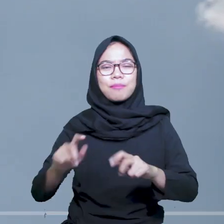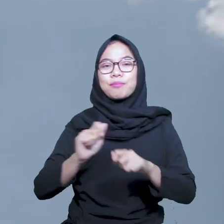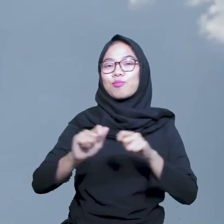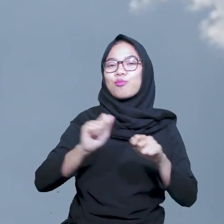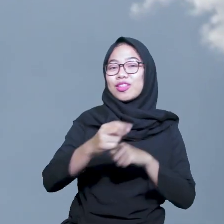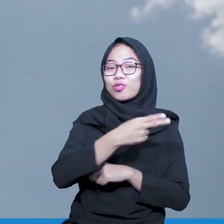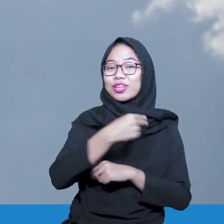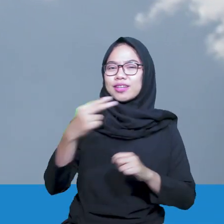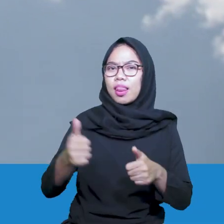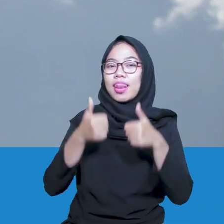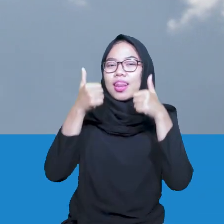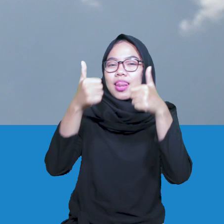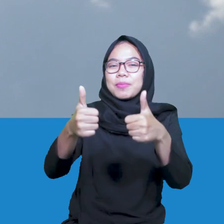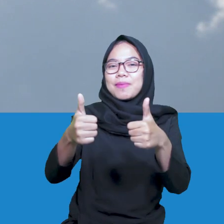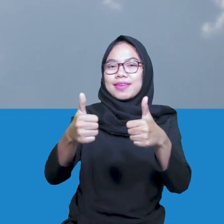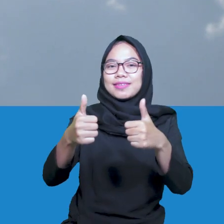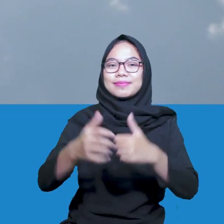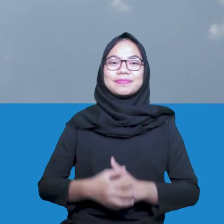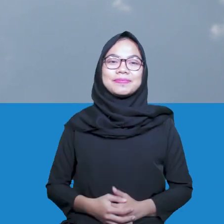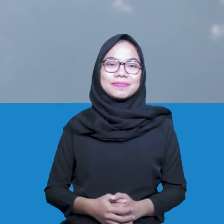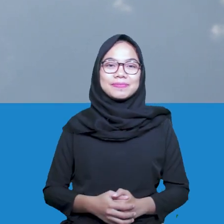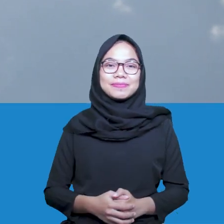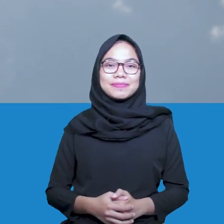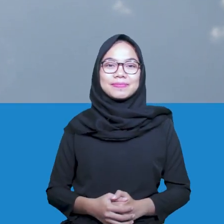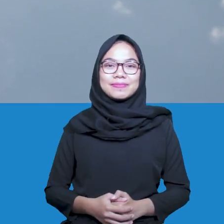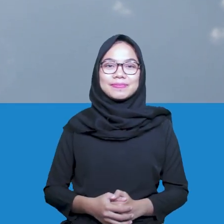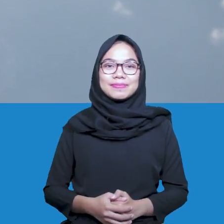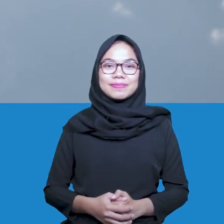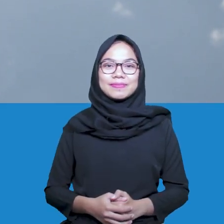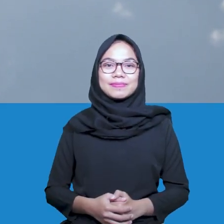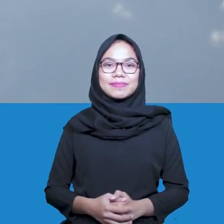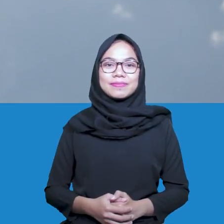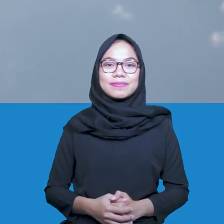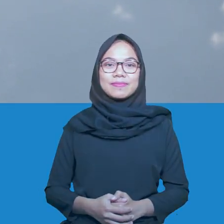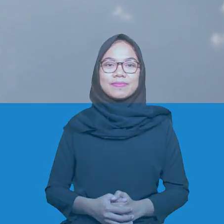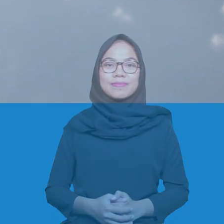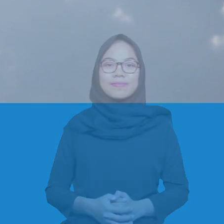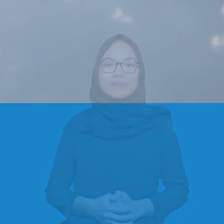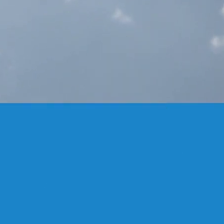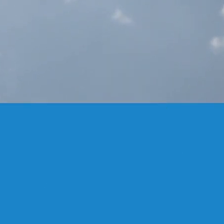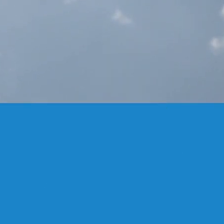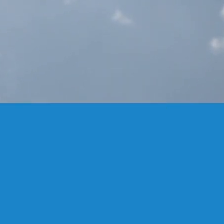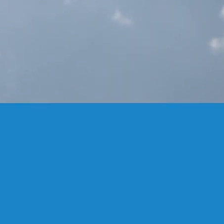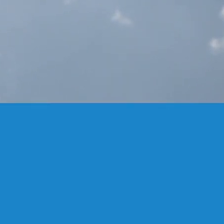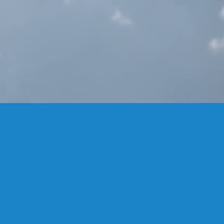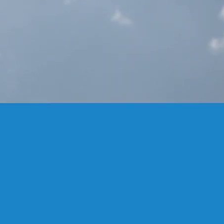research is our means to organize a better Indonesia.